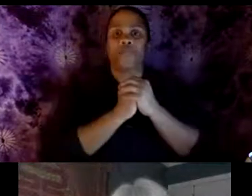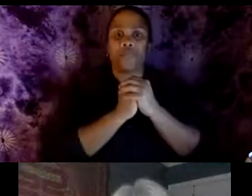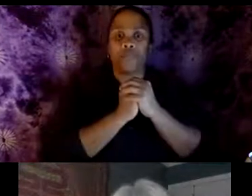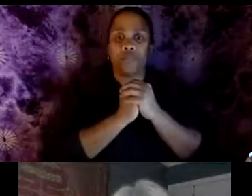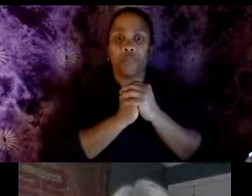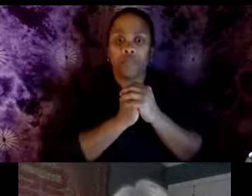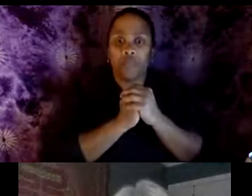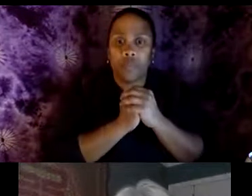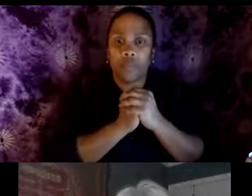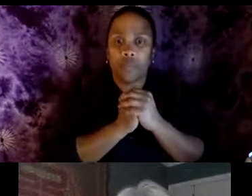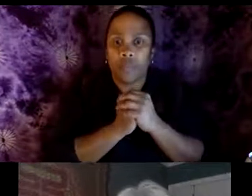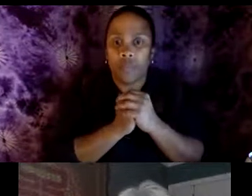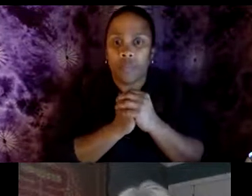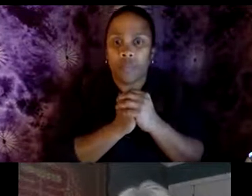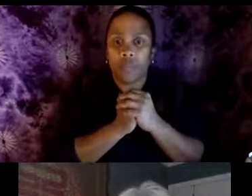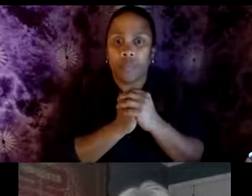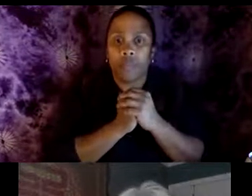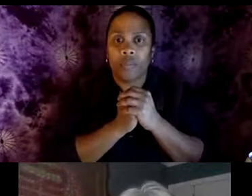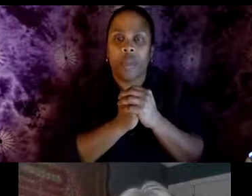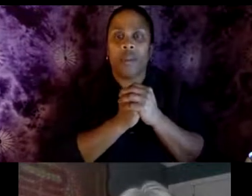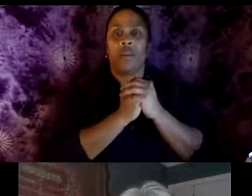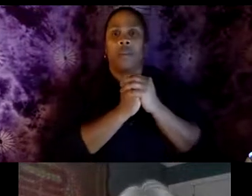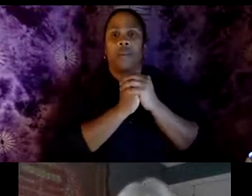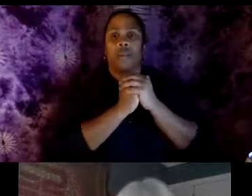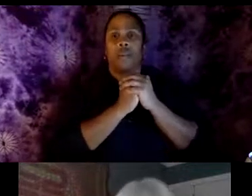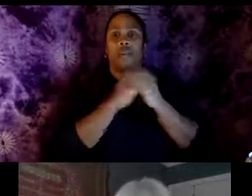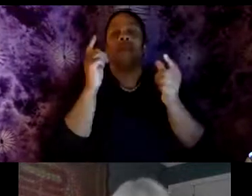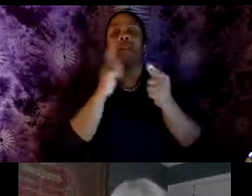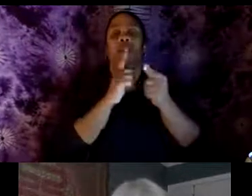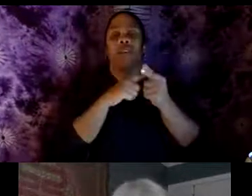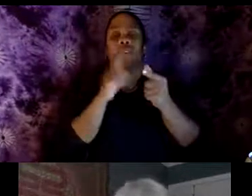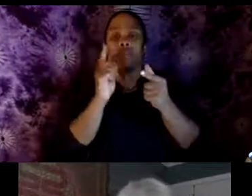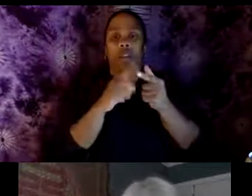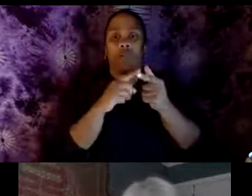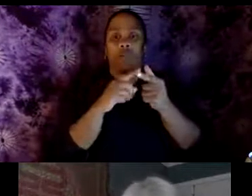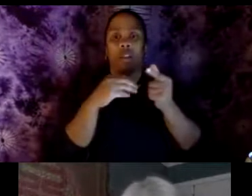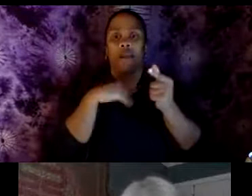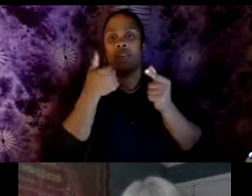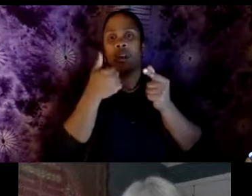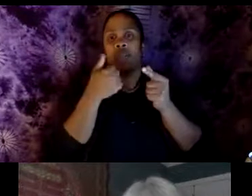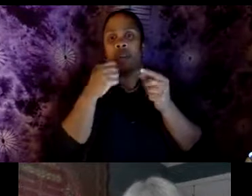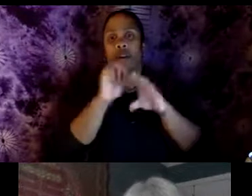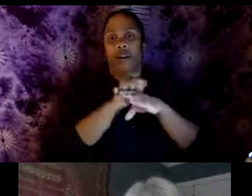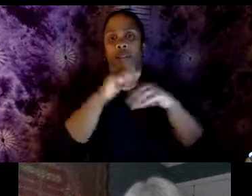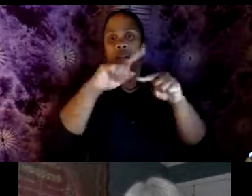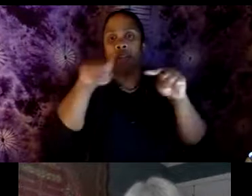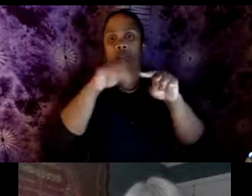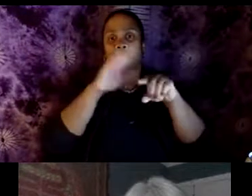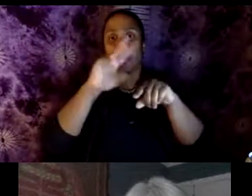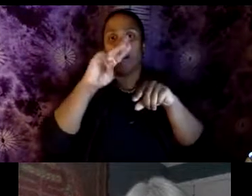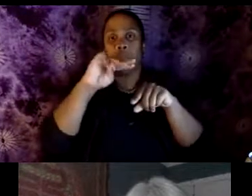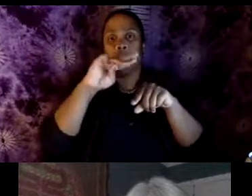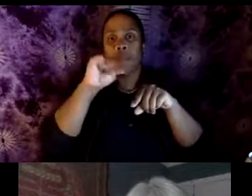So many questions. We like, okay, got to do another one. And then we have another practice circle coming up on May 1, if you can't make the one